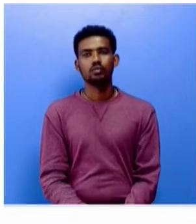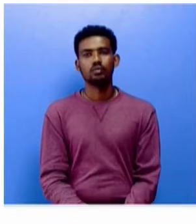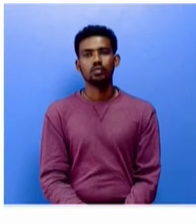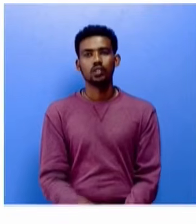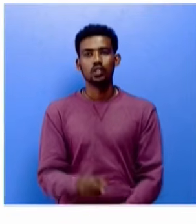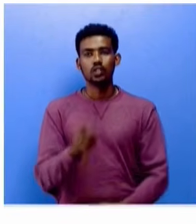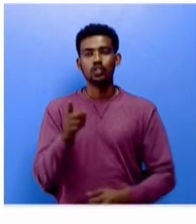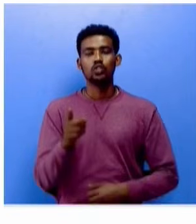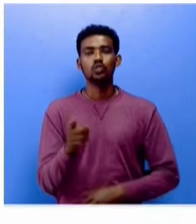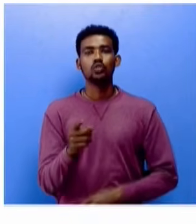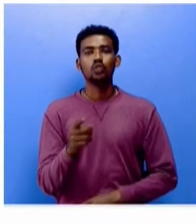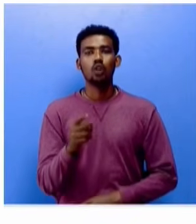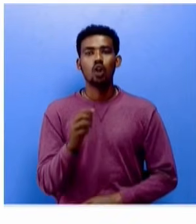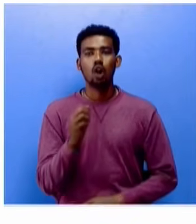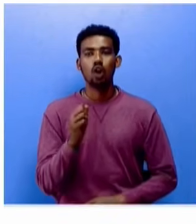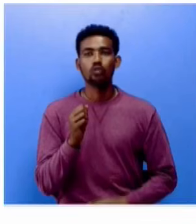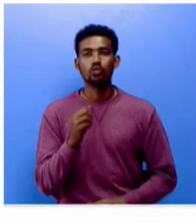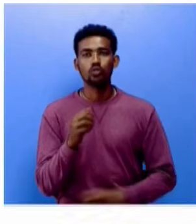You ought to